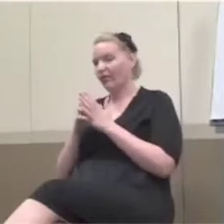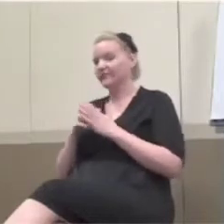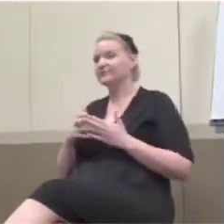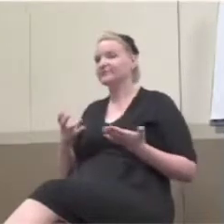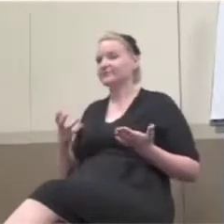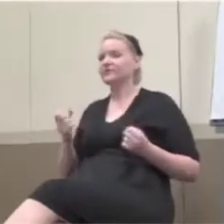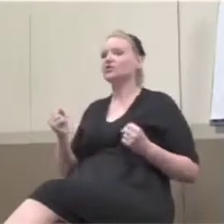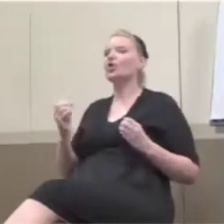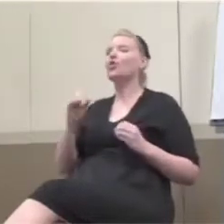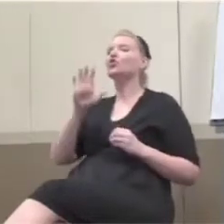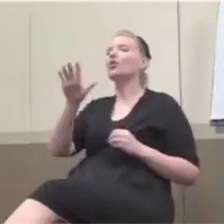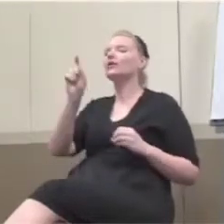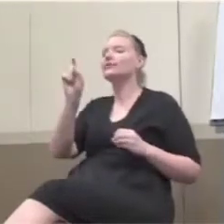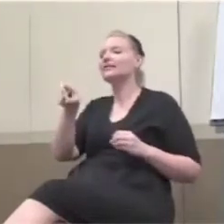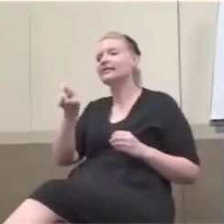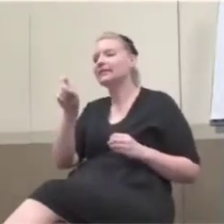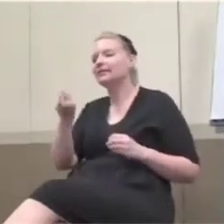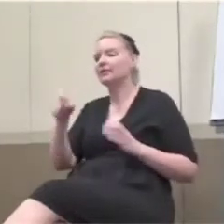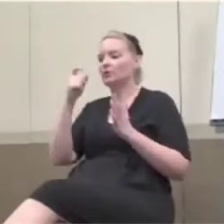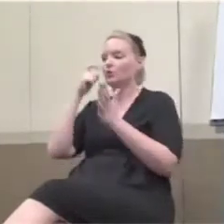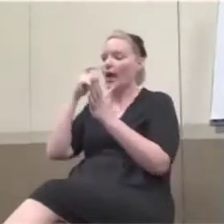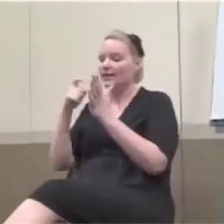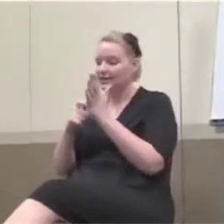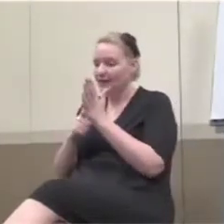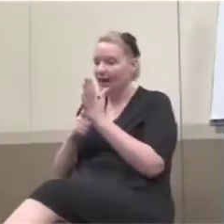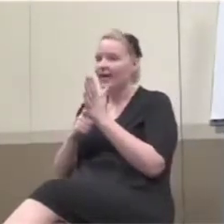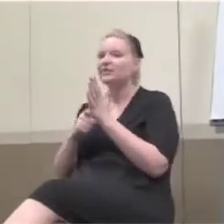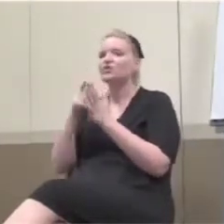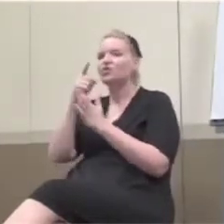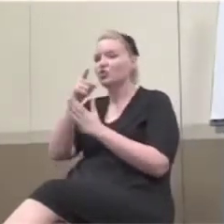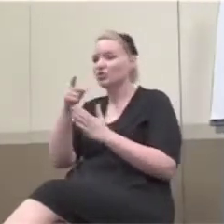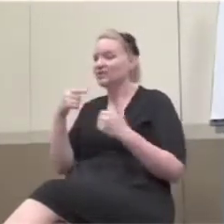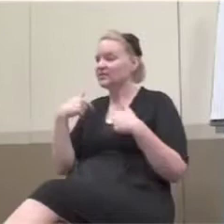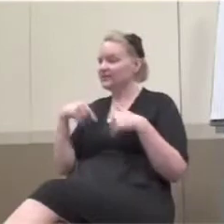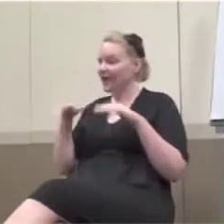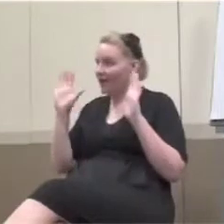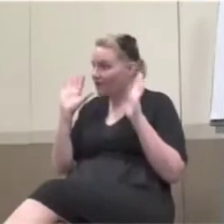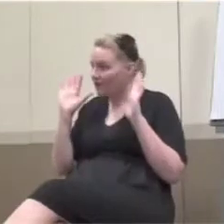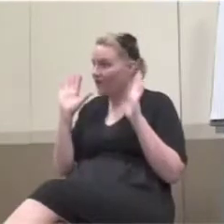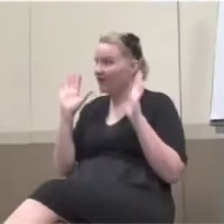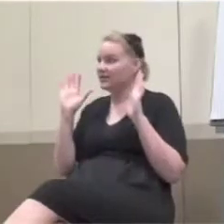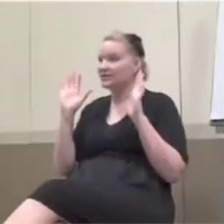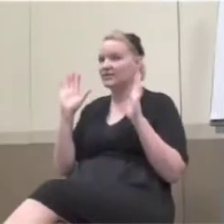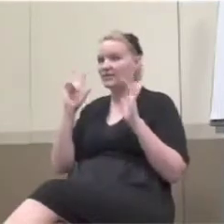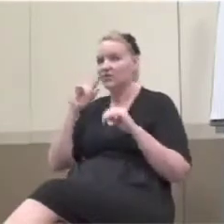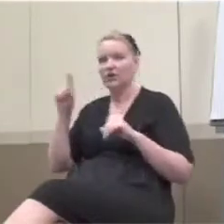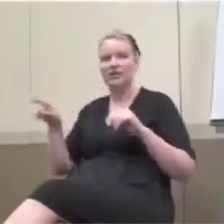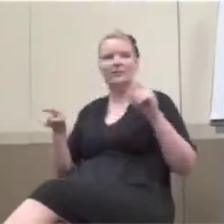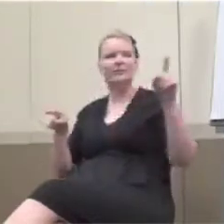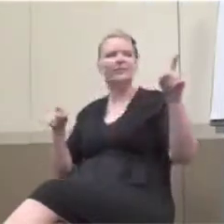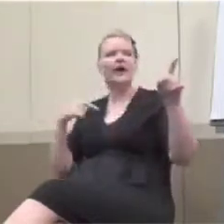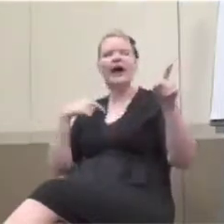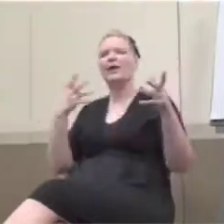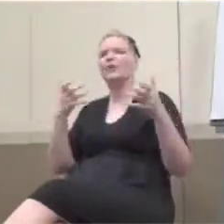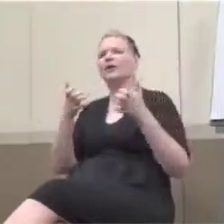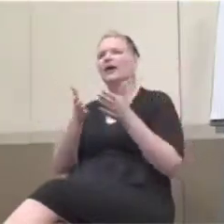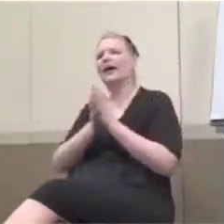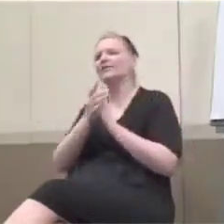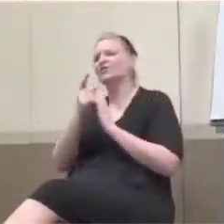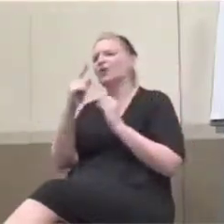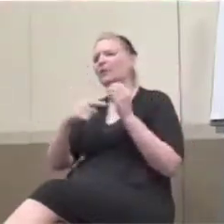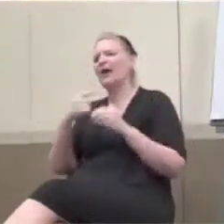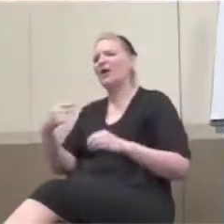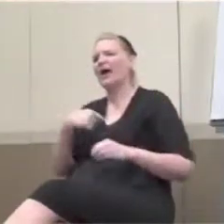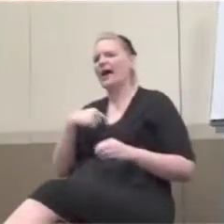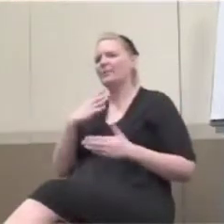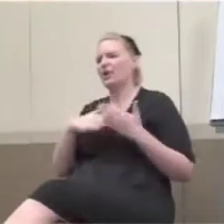yeah, your need then is to just recognize that you made a sacrifice for him to do his thing, right? Can I ask you a question about that I part? Because